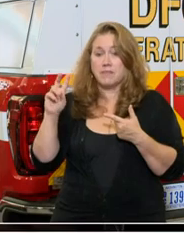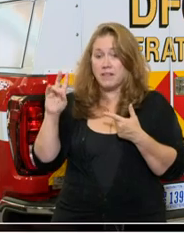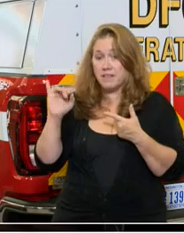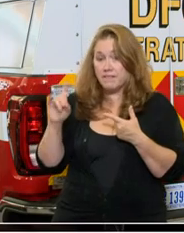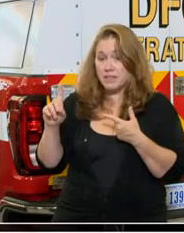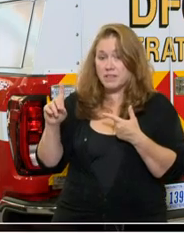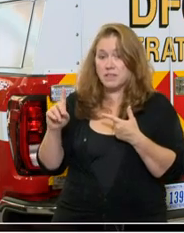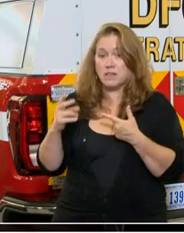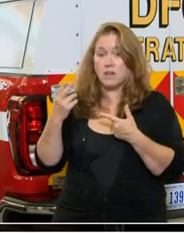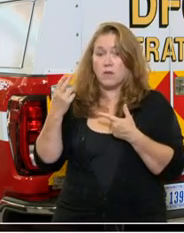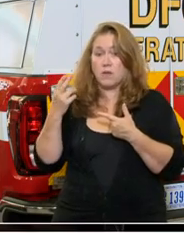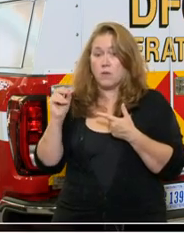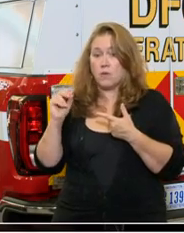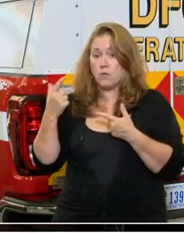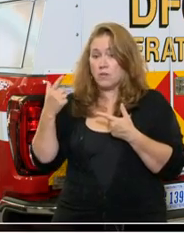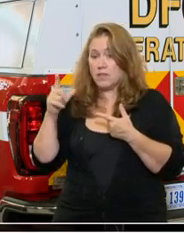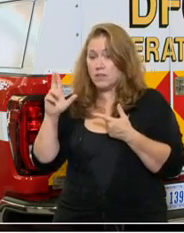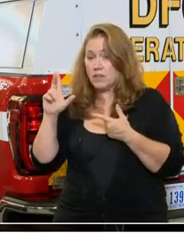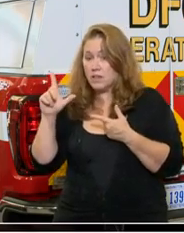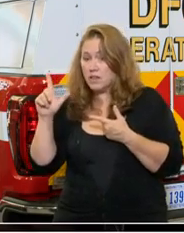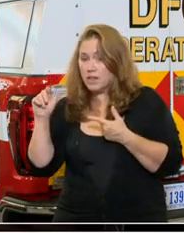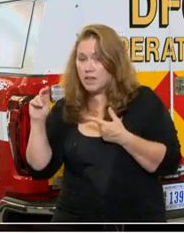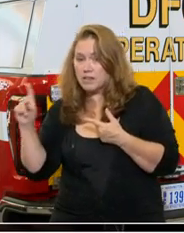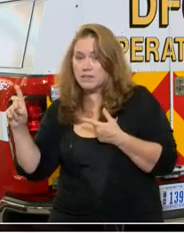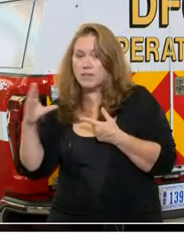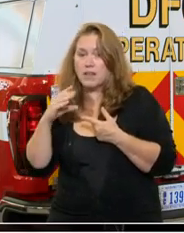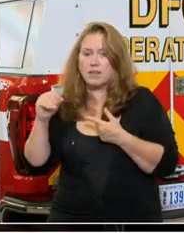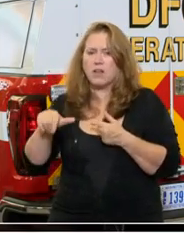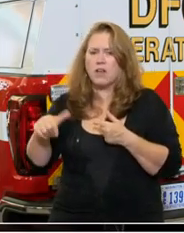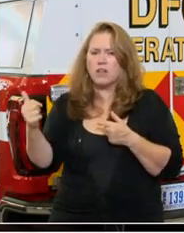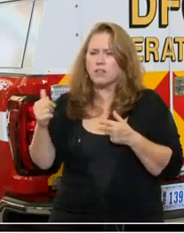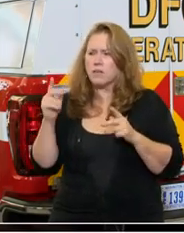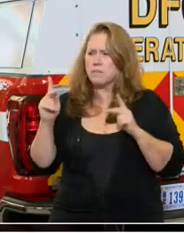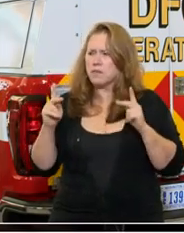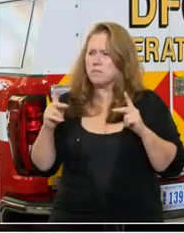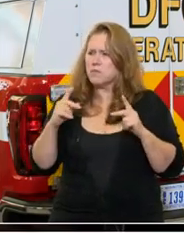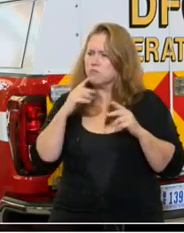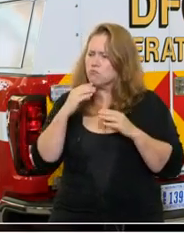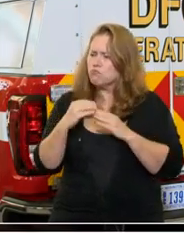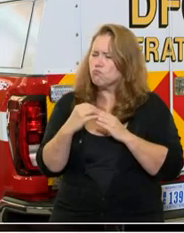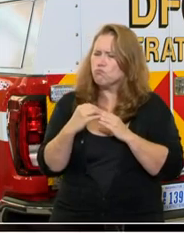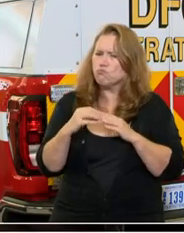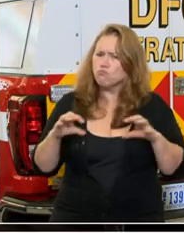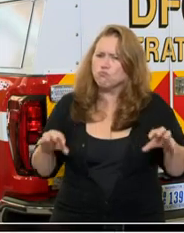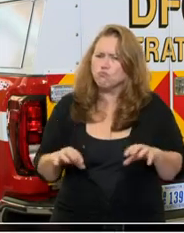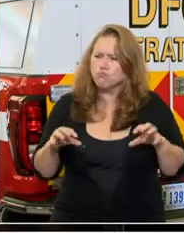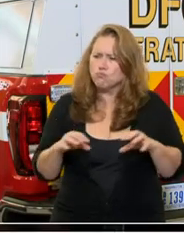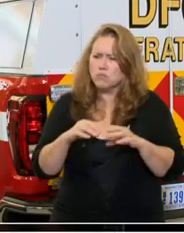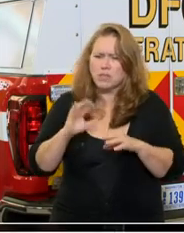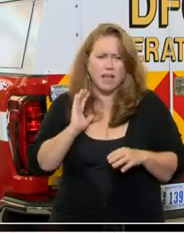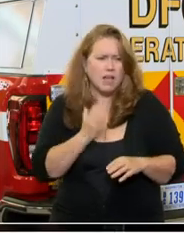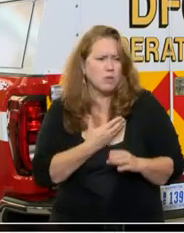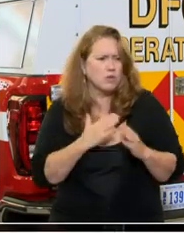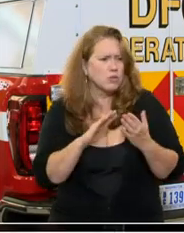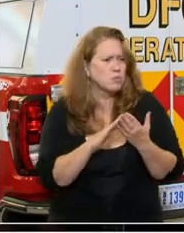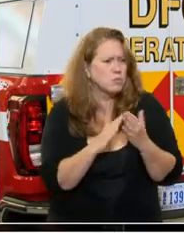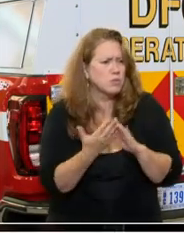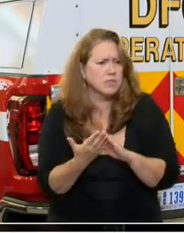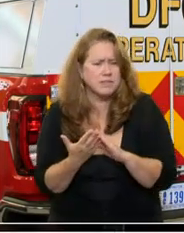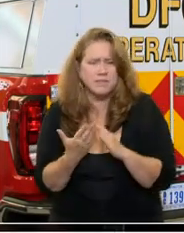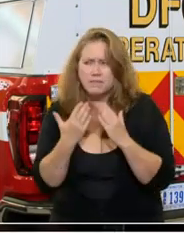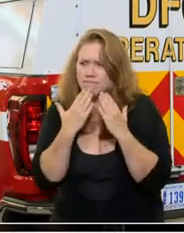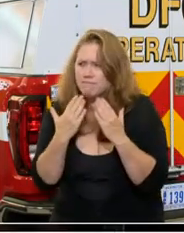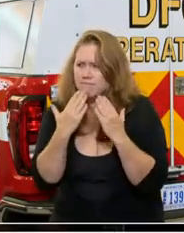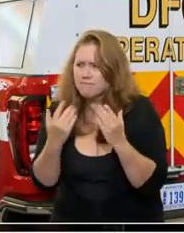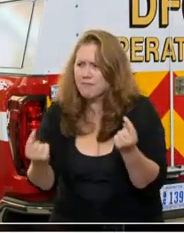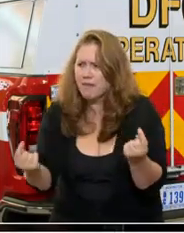Local 3721. Thank you all so much. I would now like to welcome the DC Fire and EMS